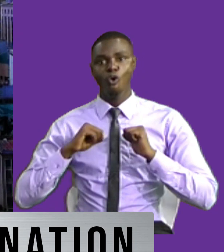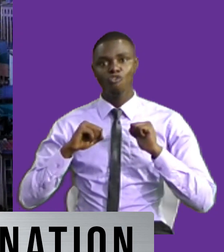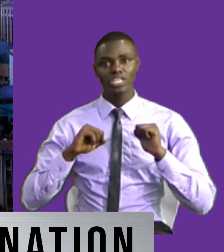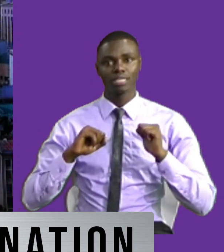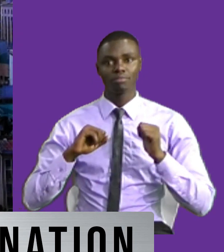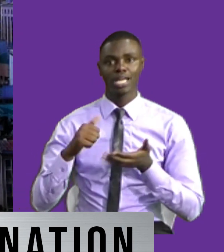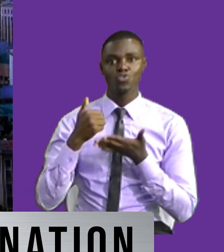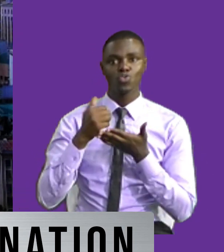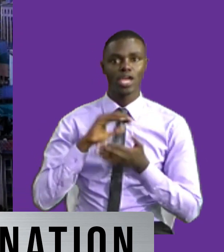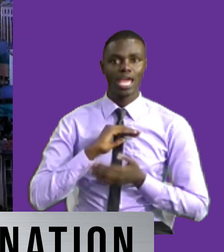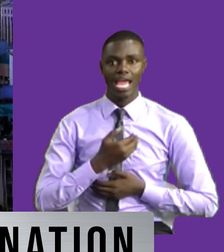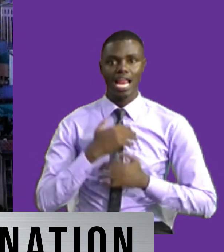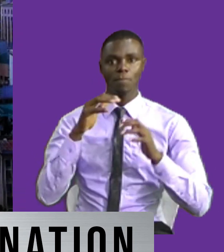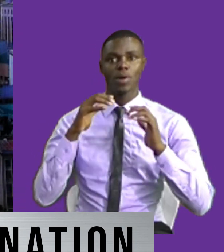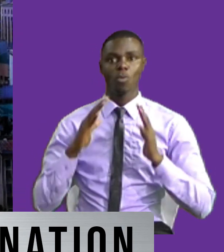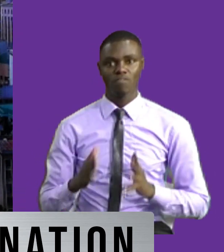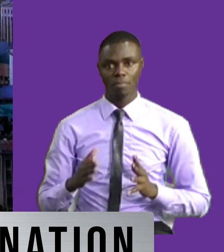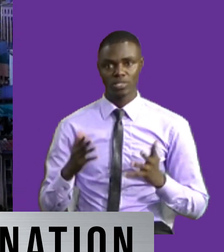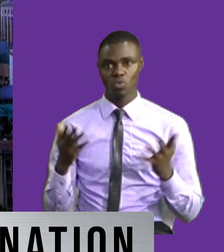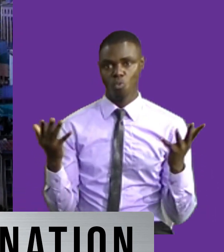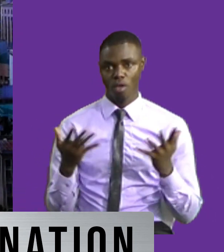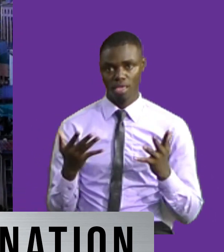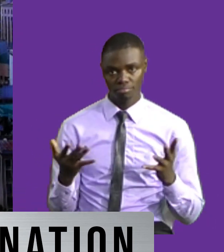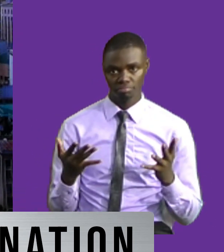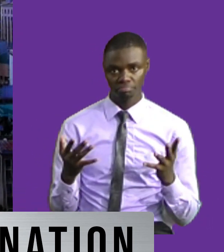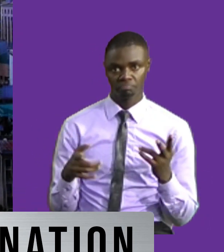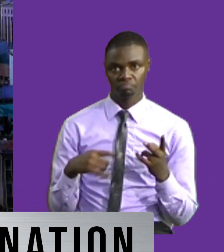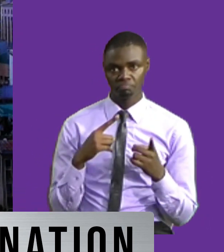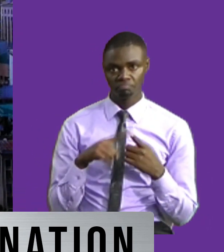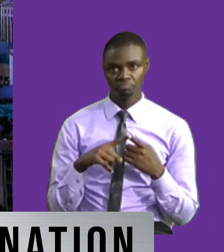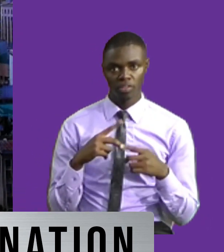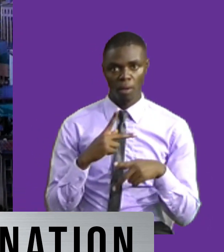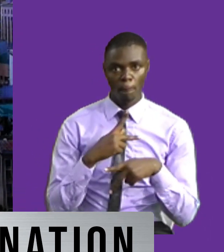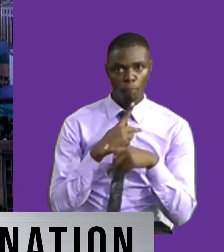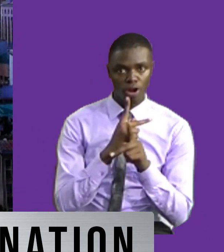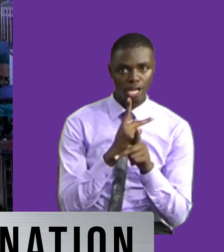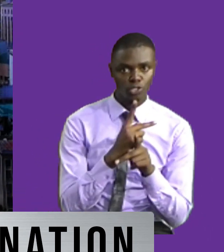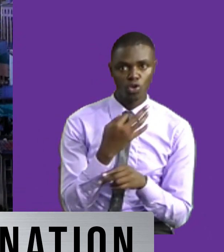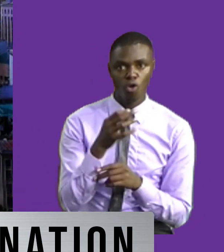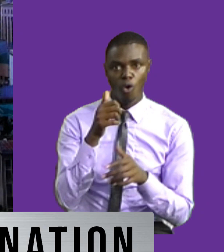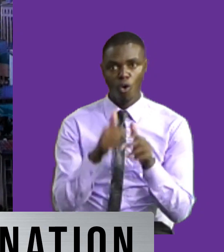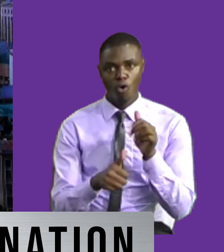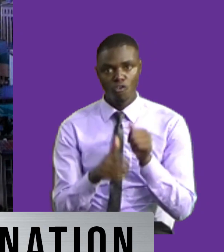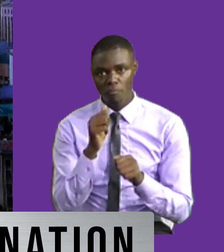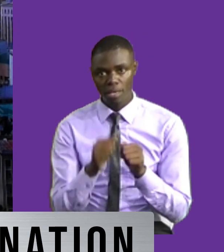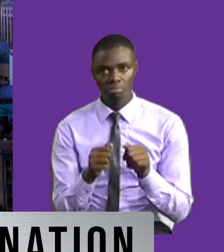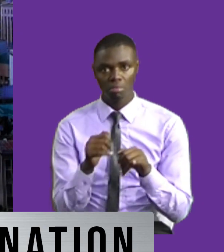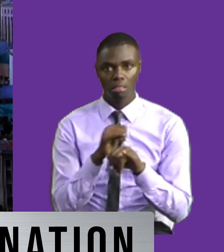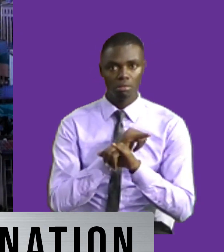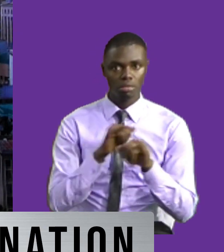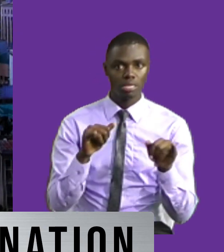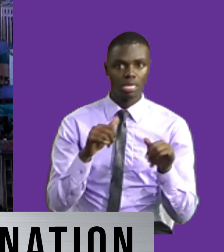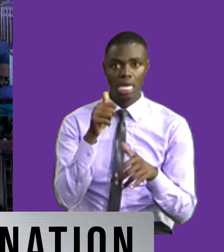able to help our farmers in the terms of production of milk, clean